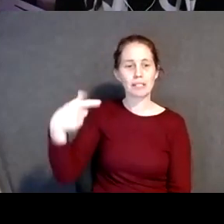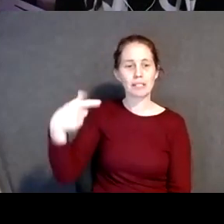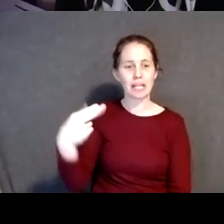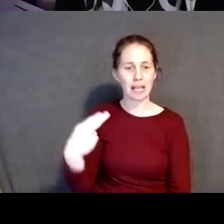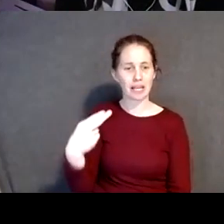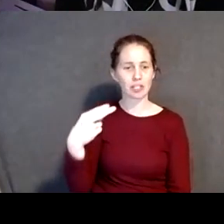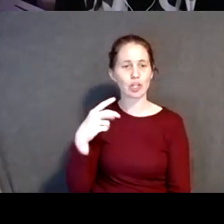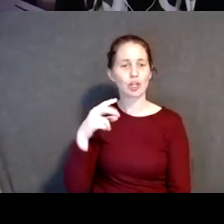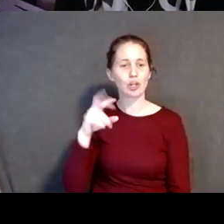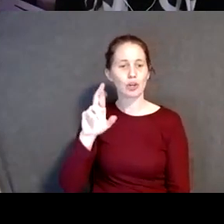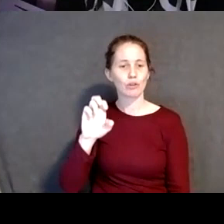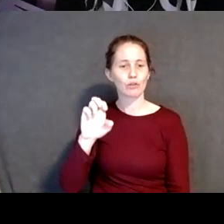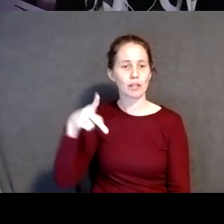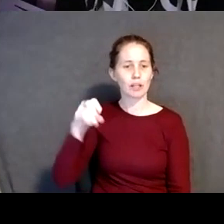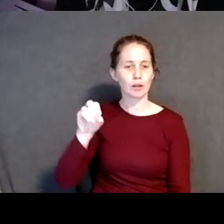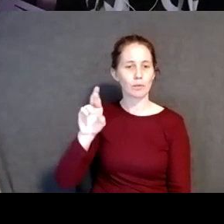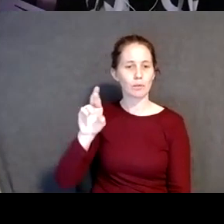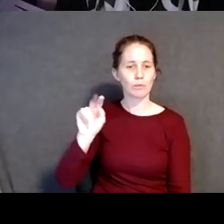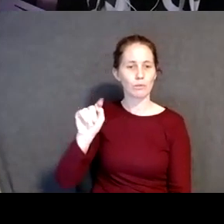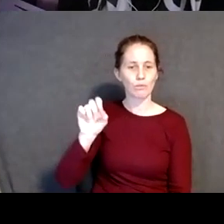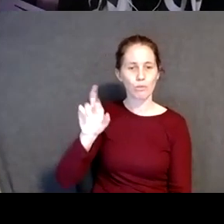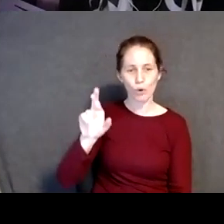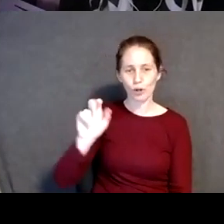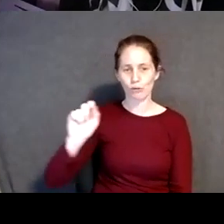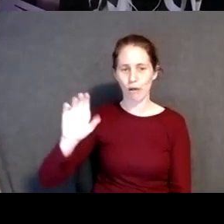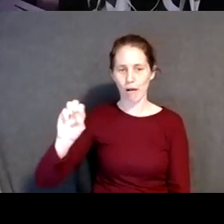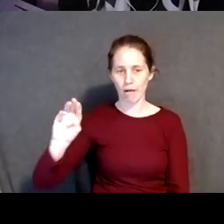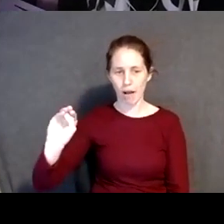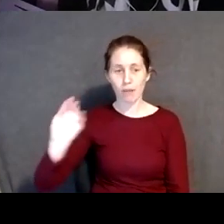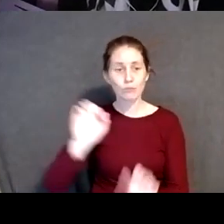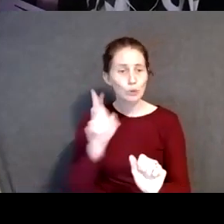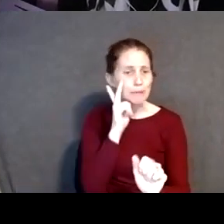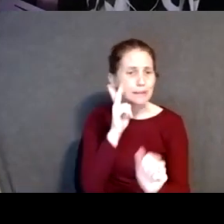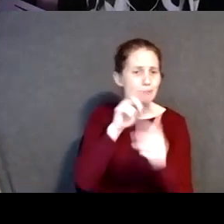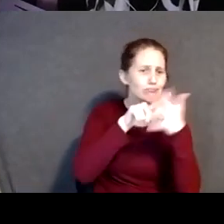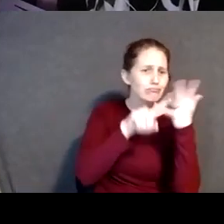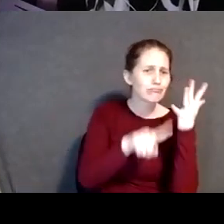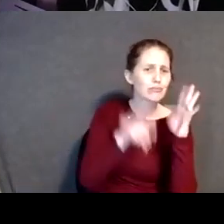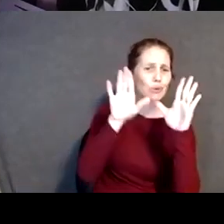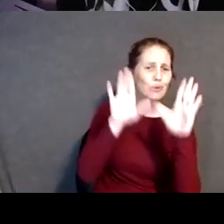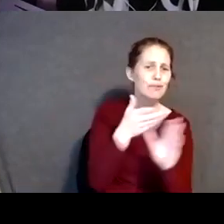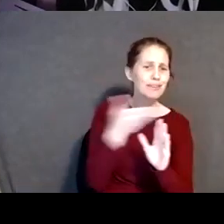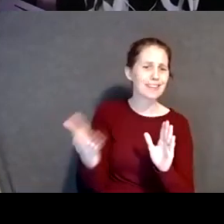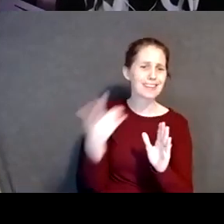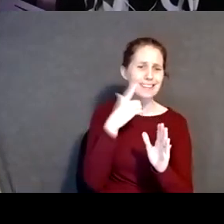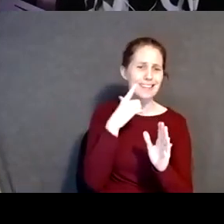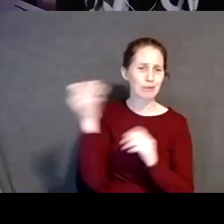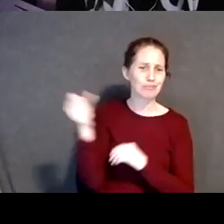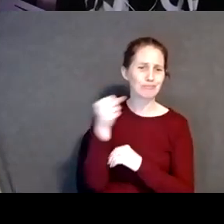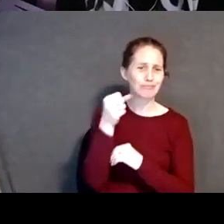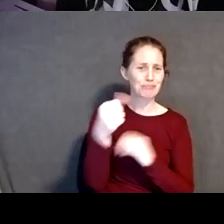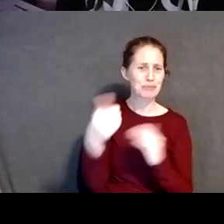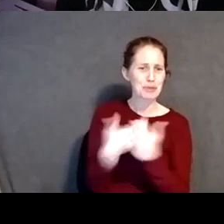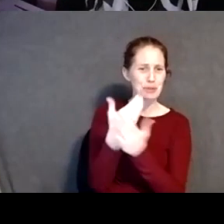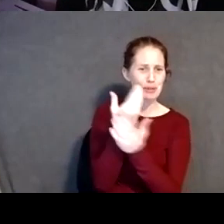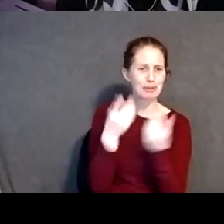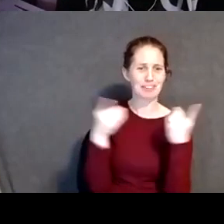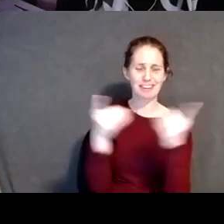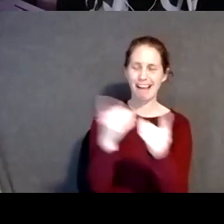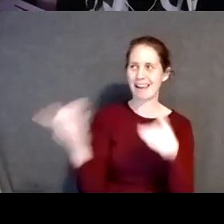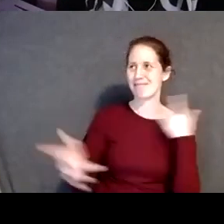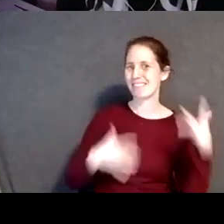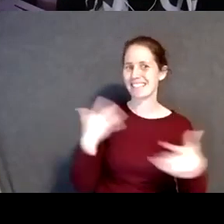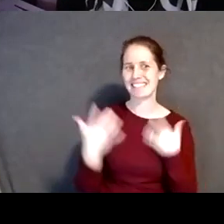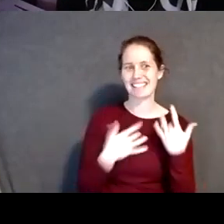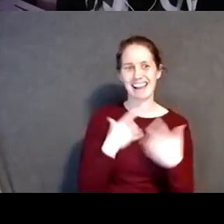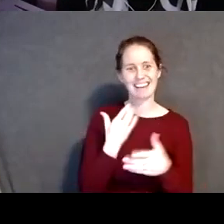sopghreporter.com. And you can see all the good stuff that's coming to the new 4th Division. And I'm as excited as the councilman